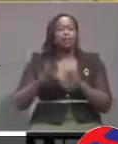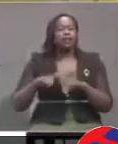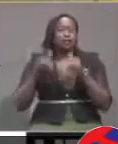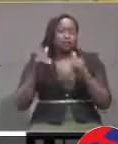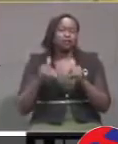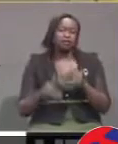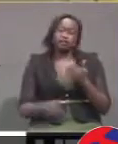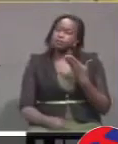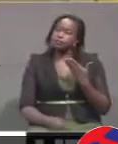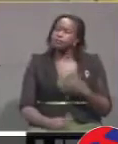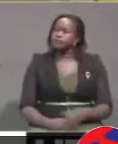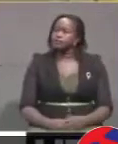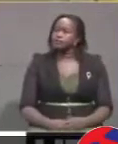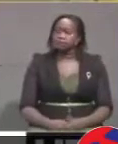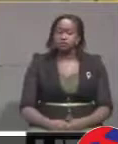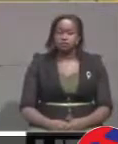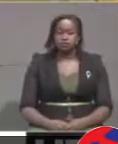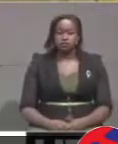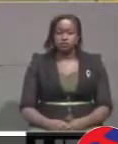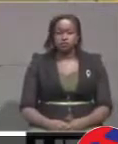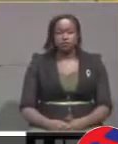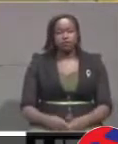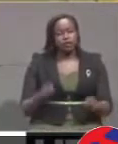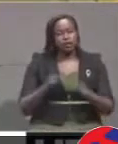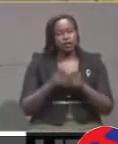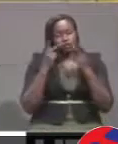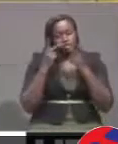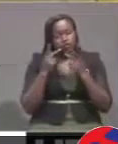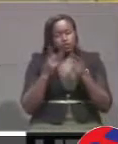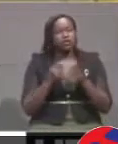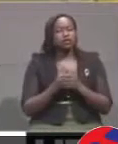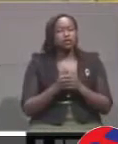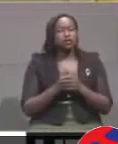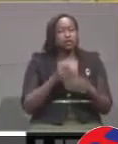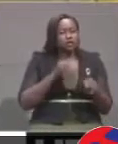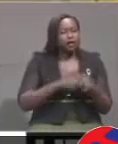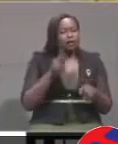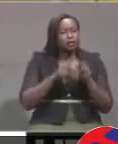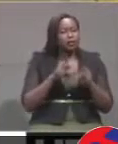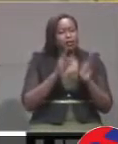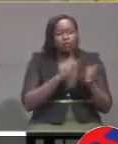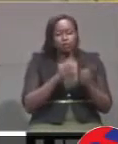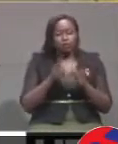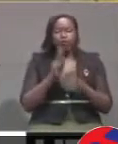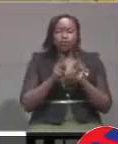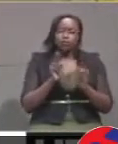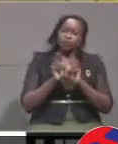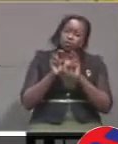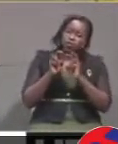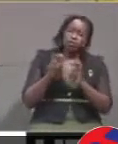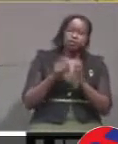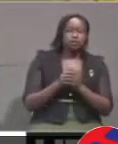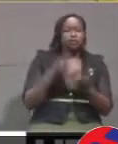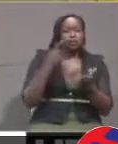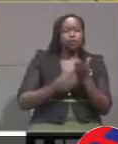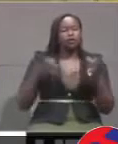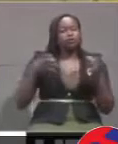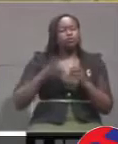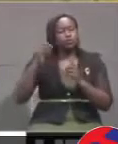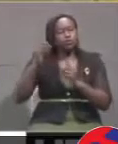Let them come to the public. Because if they have handled these cases, ngabali mabiga, nebala banga, first of all, ogambe mtala